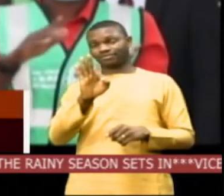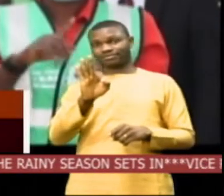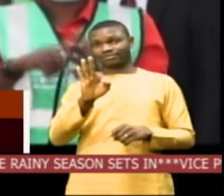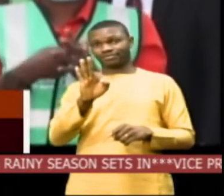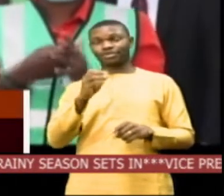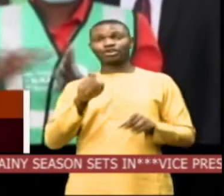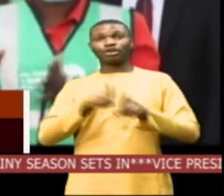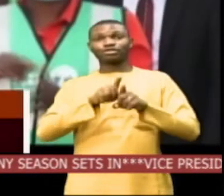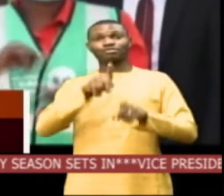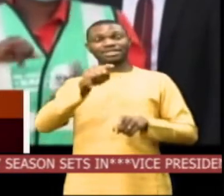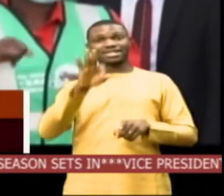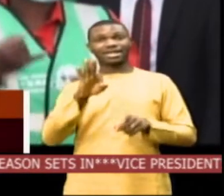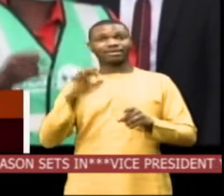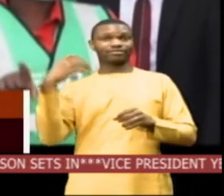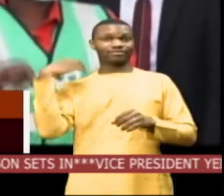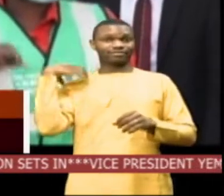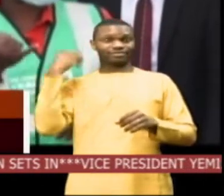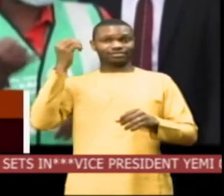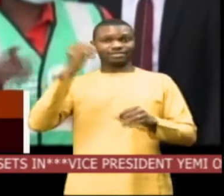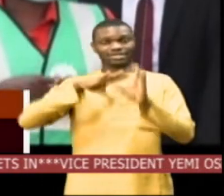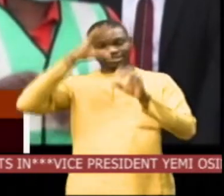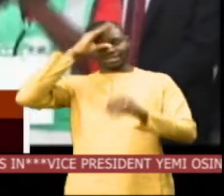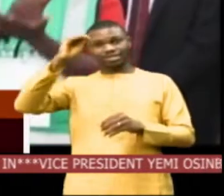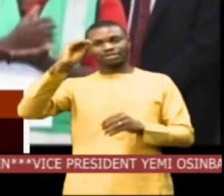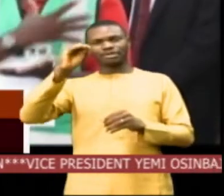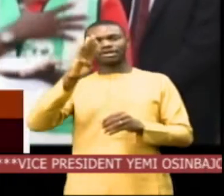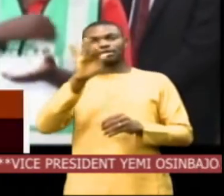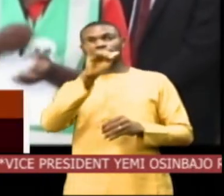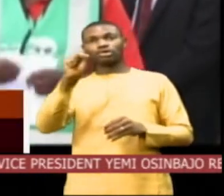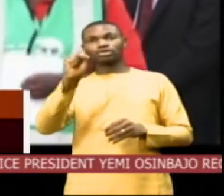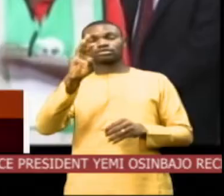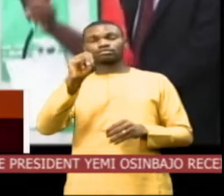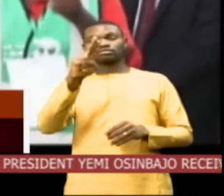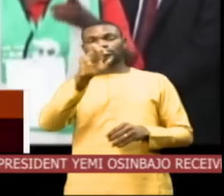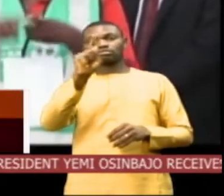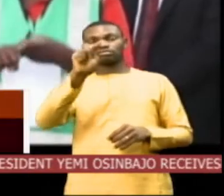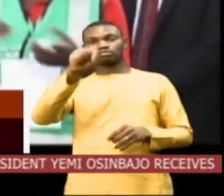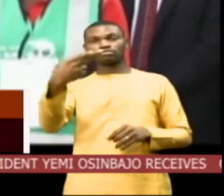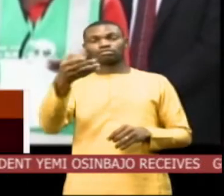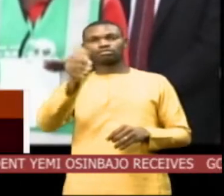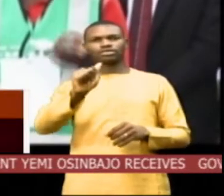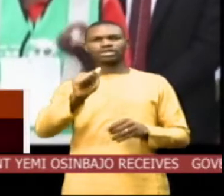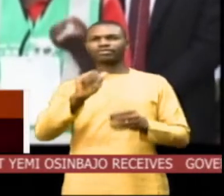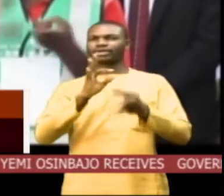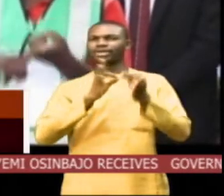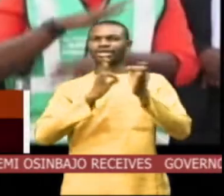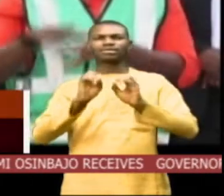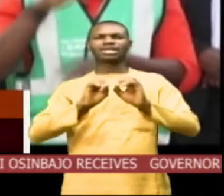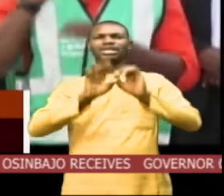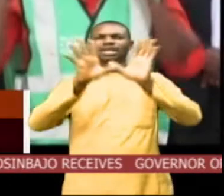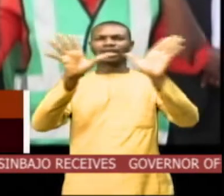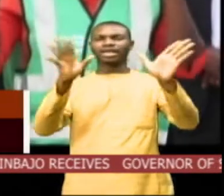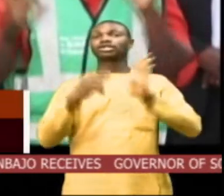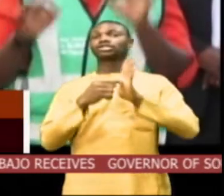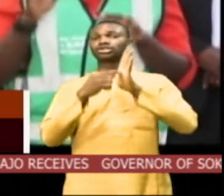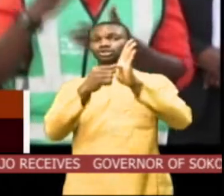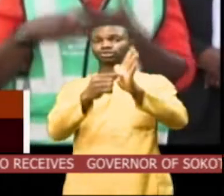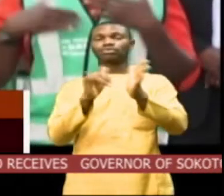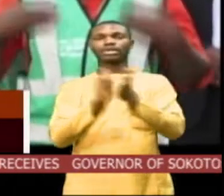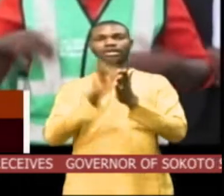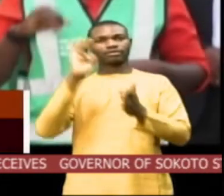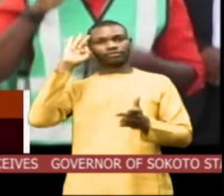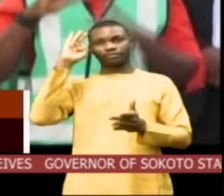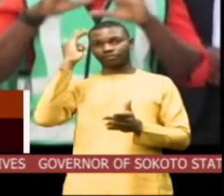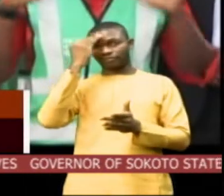and PTF Chairman, Boss Mustafa, and other government officials say is a clear indication of the federal